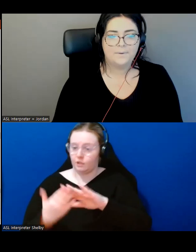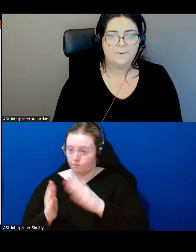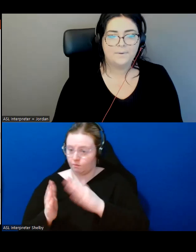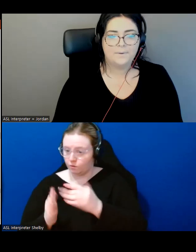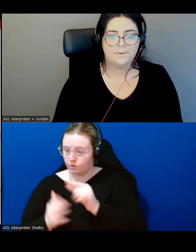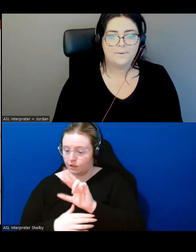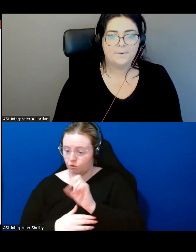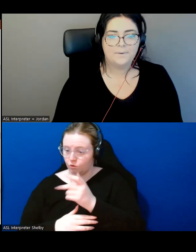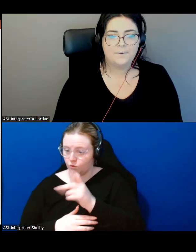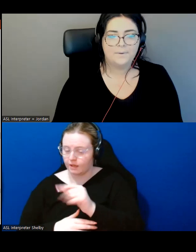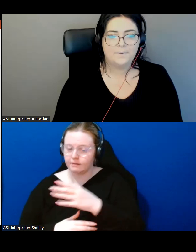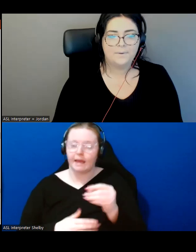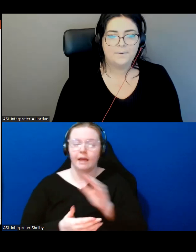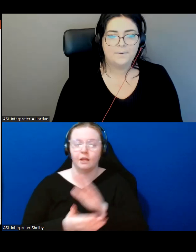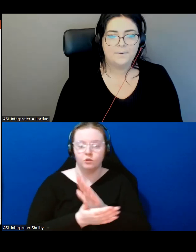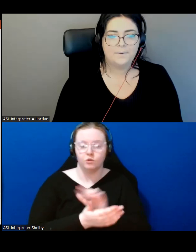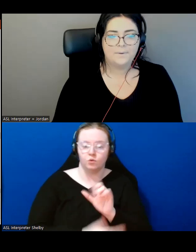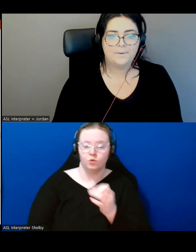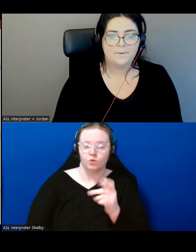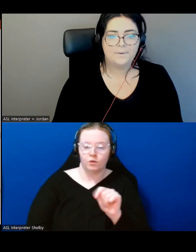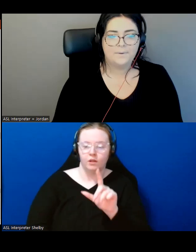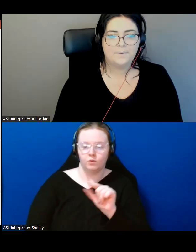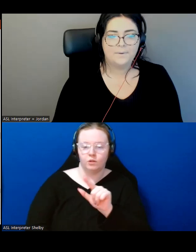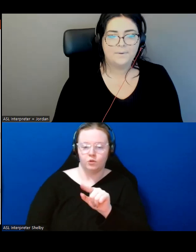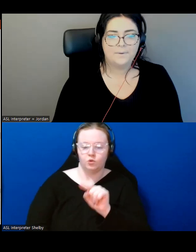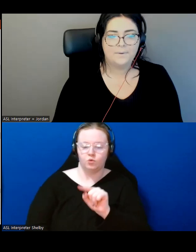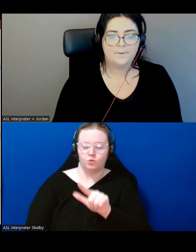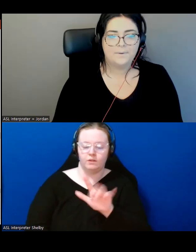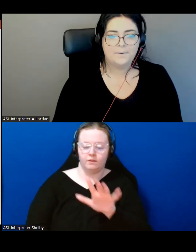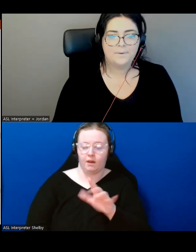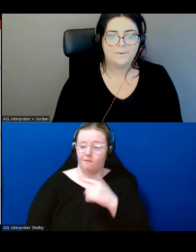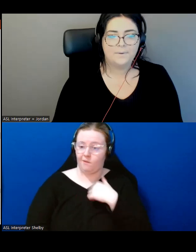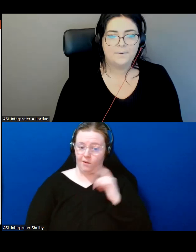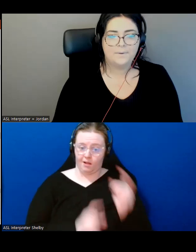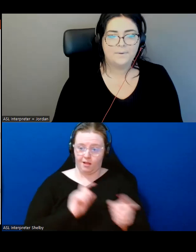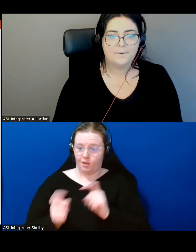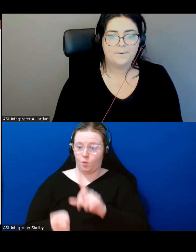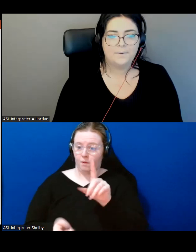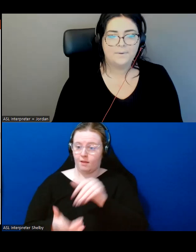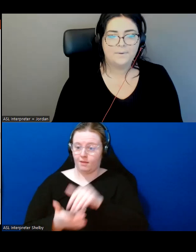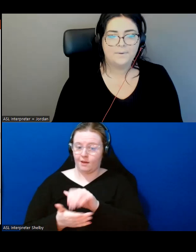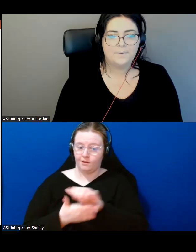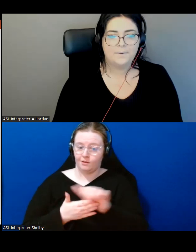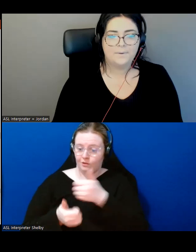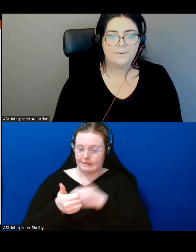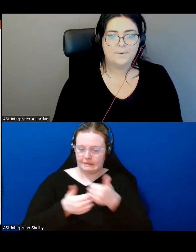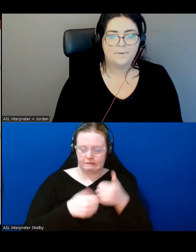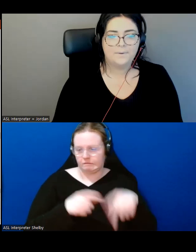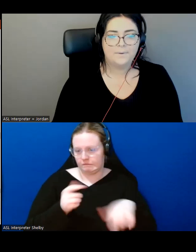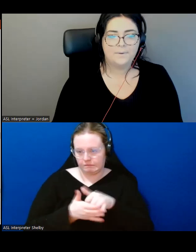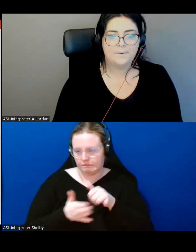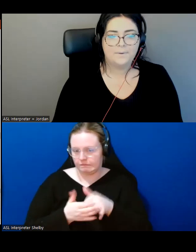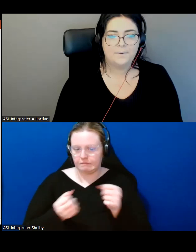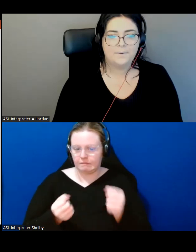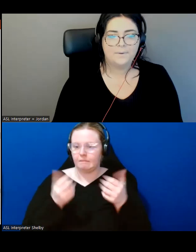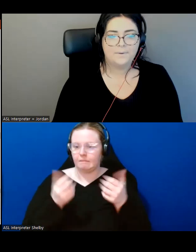everybody's getting $1,000 when we have that many, but it's amazing what a small group of dedicated people in a community